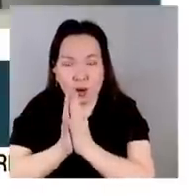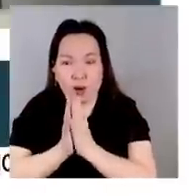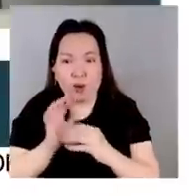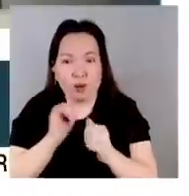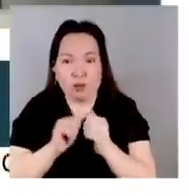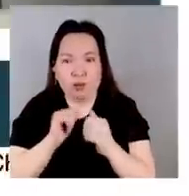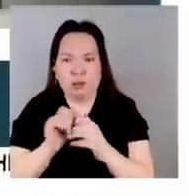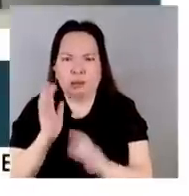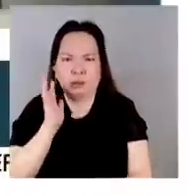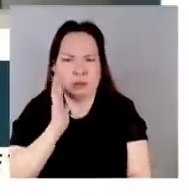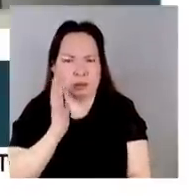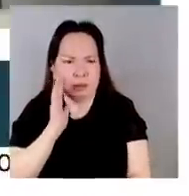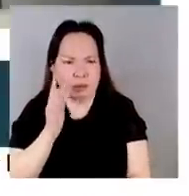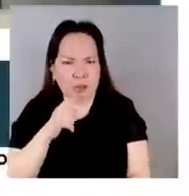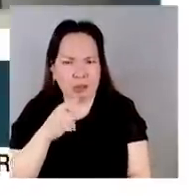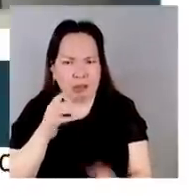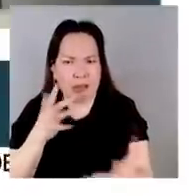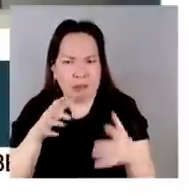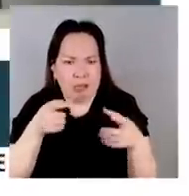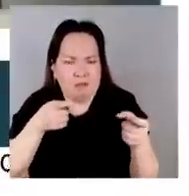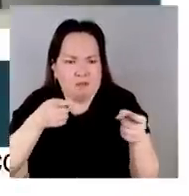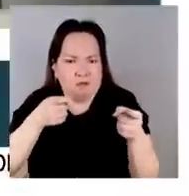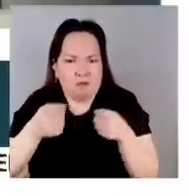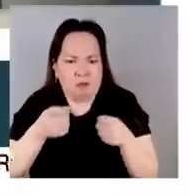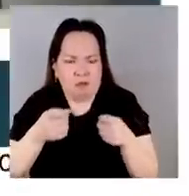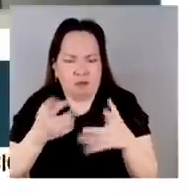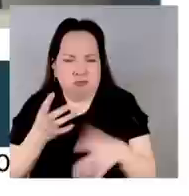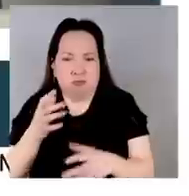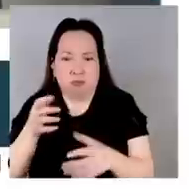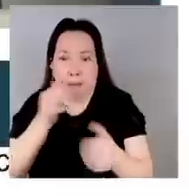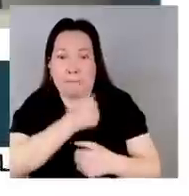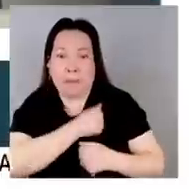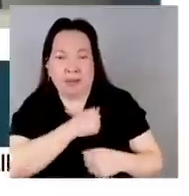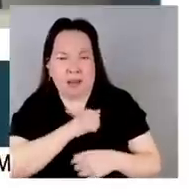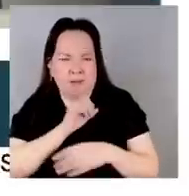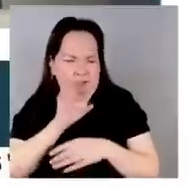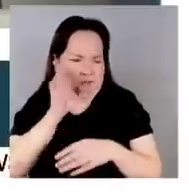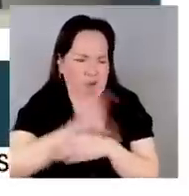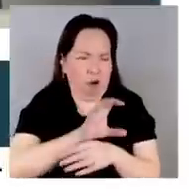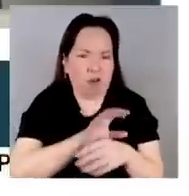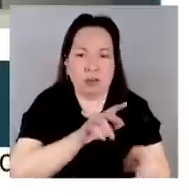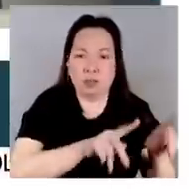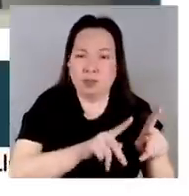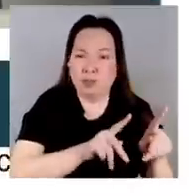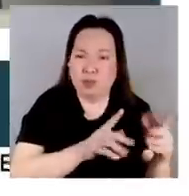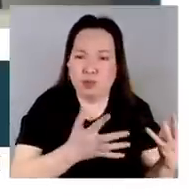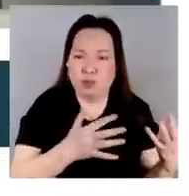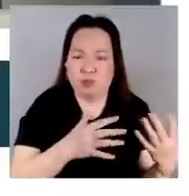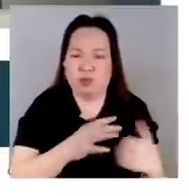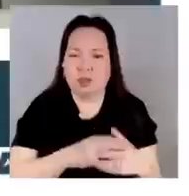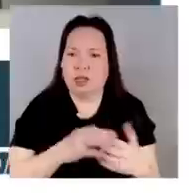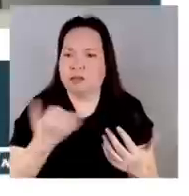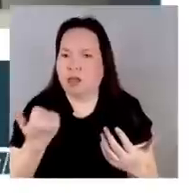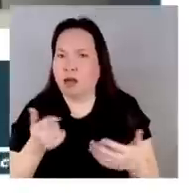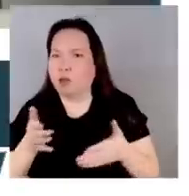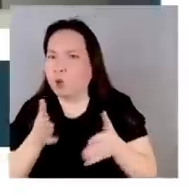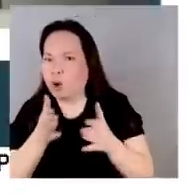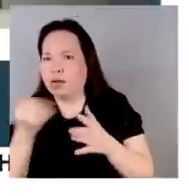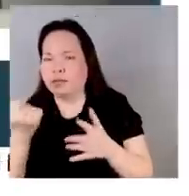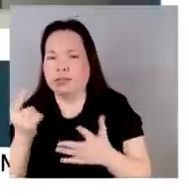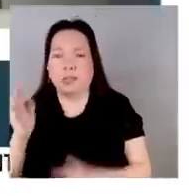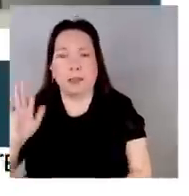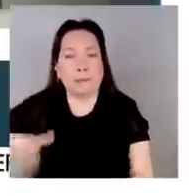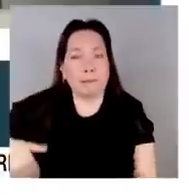absolute sham. It is all about entrenching military rule. And we're seeing sort of similar types of tactics play out in Cambodia,